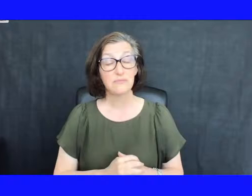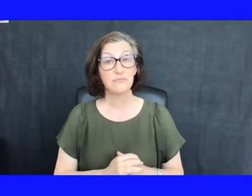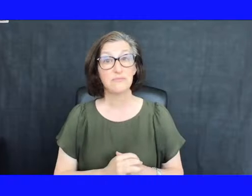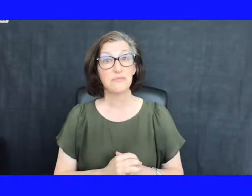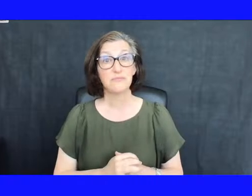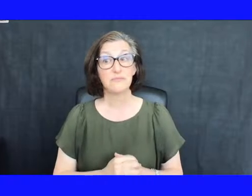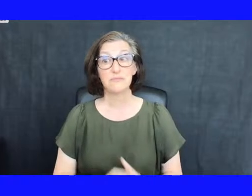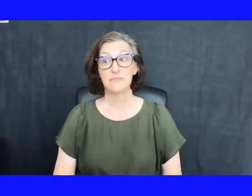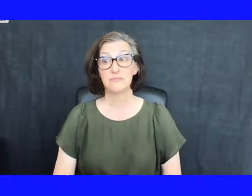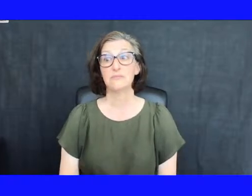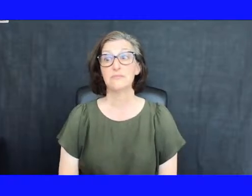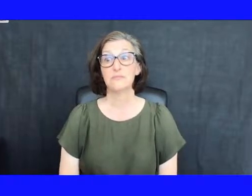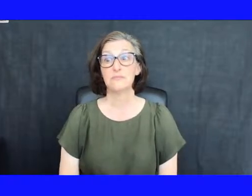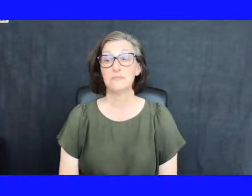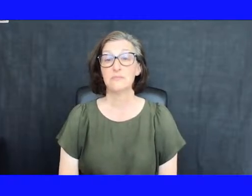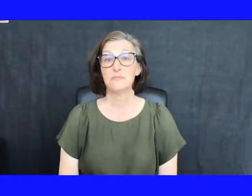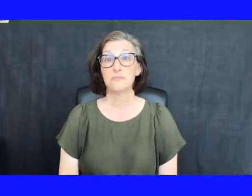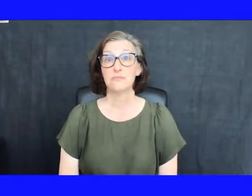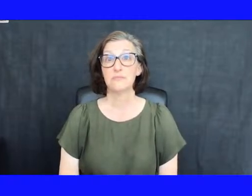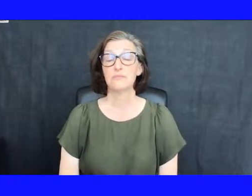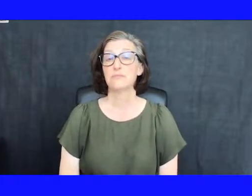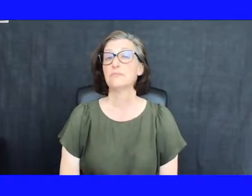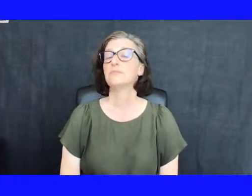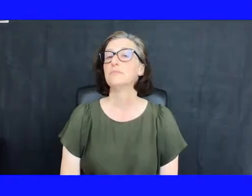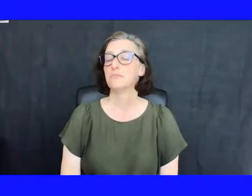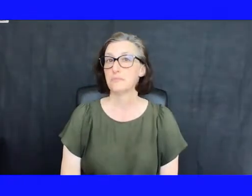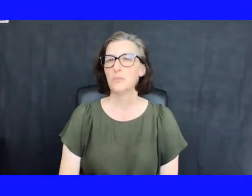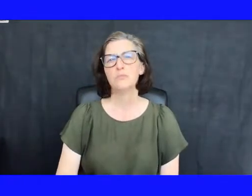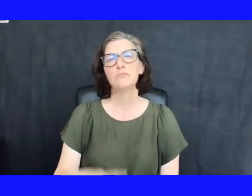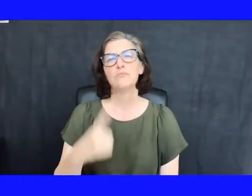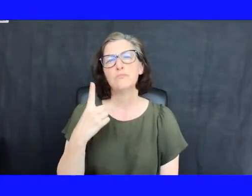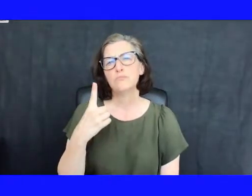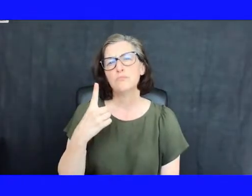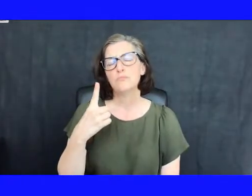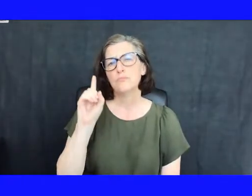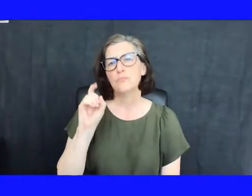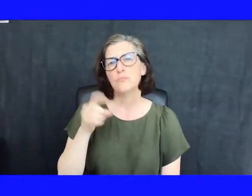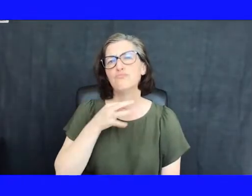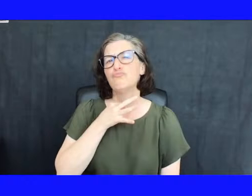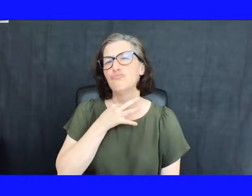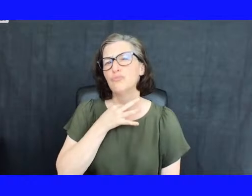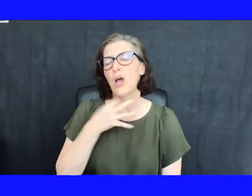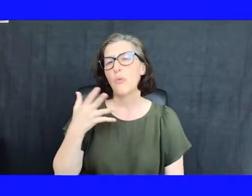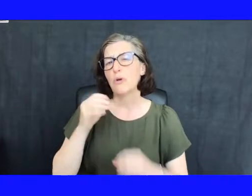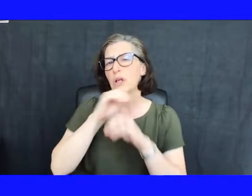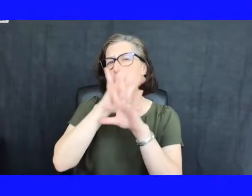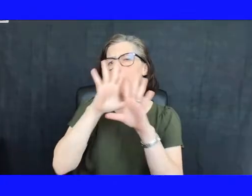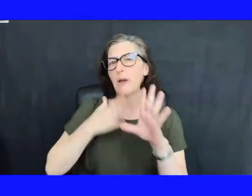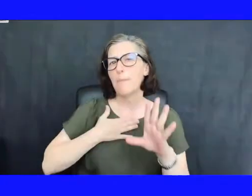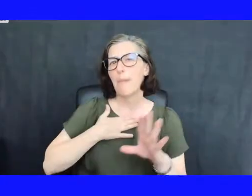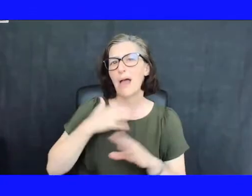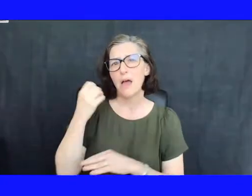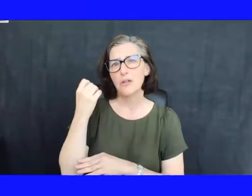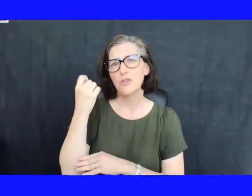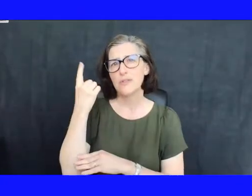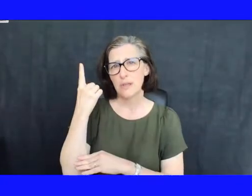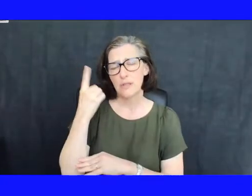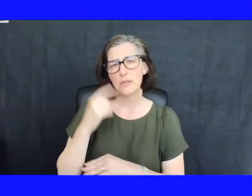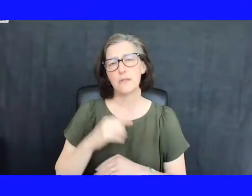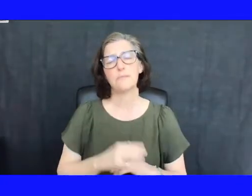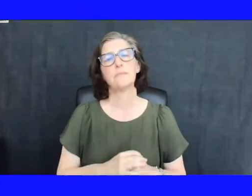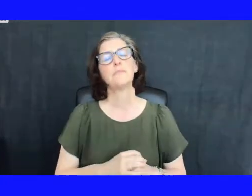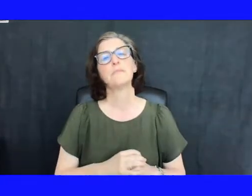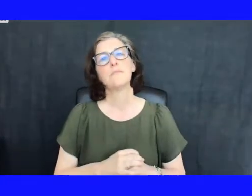I can't even say it's half, but some people do initially just file externally. But once you